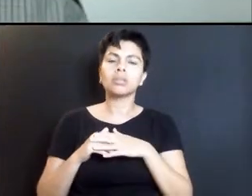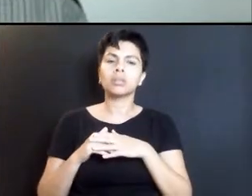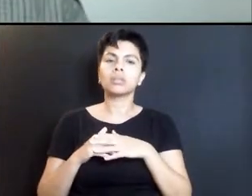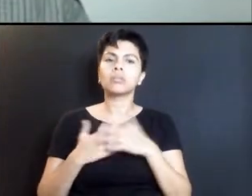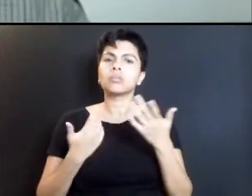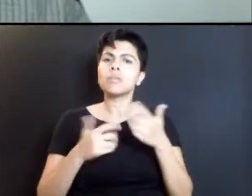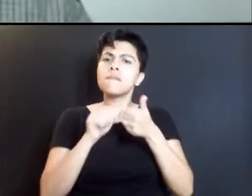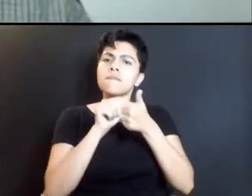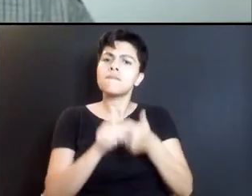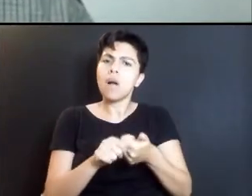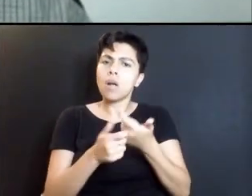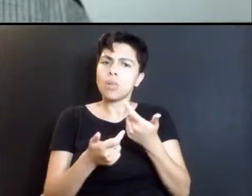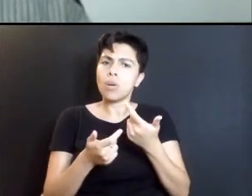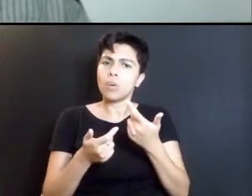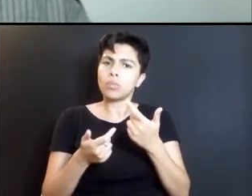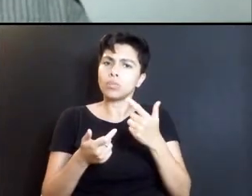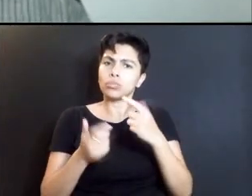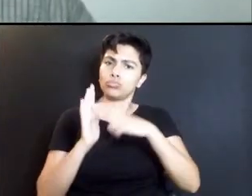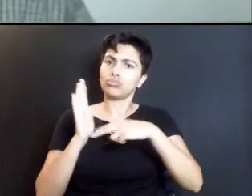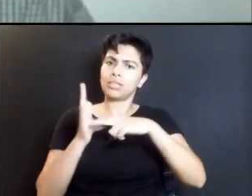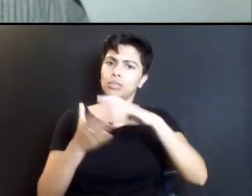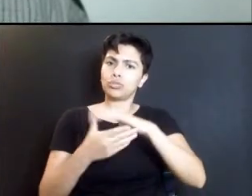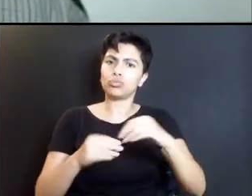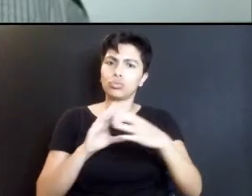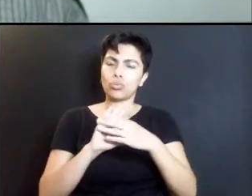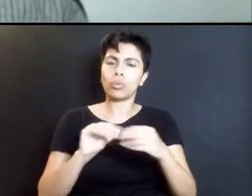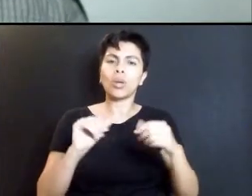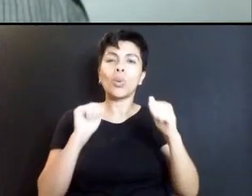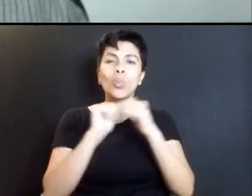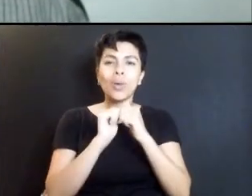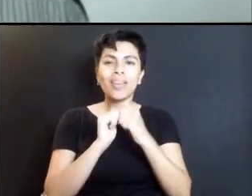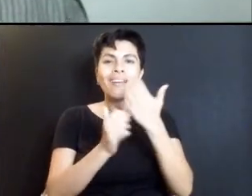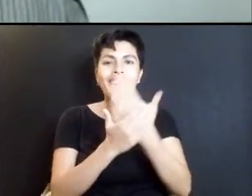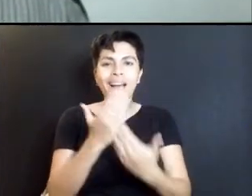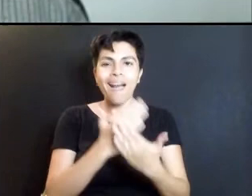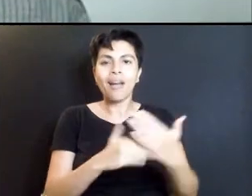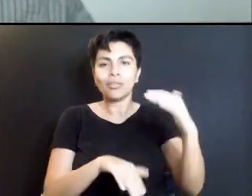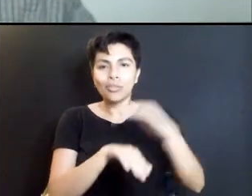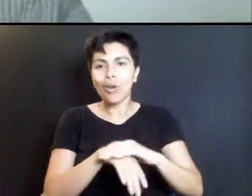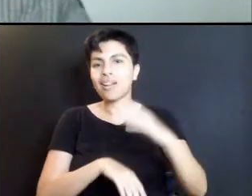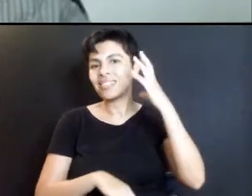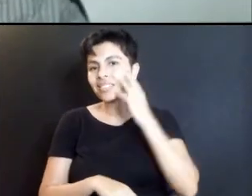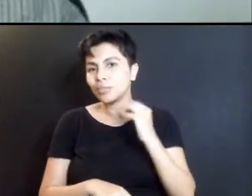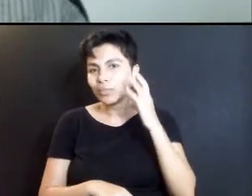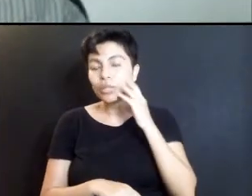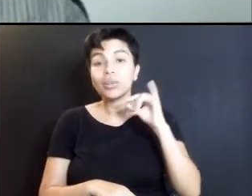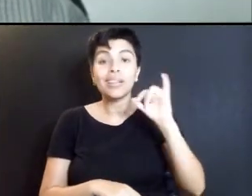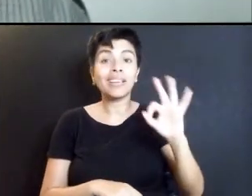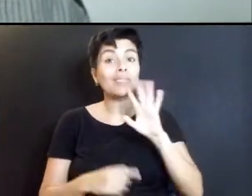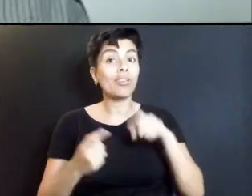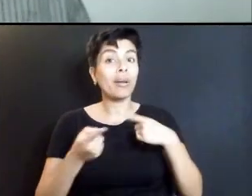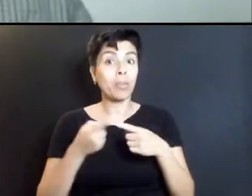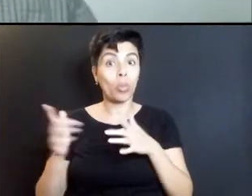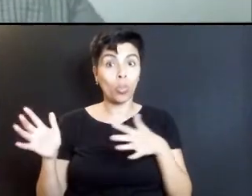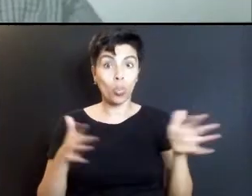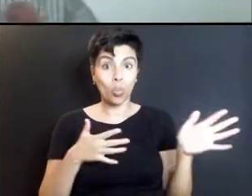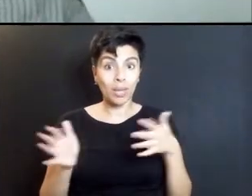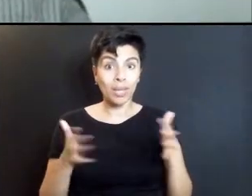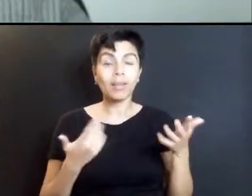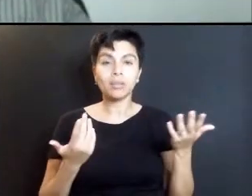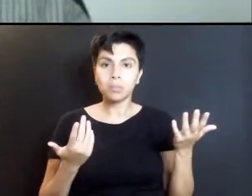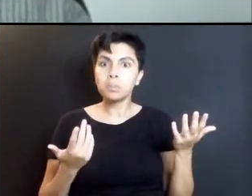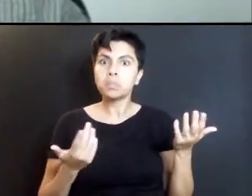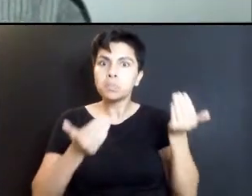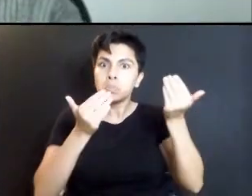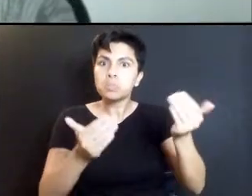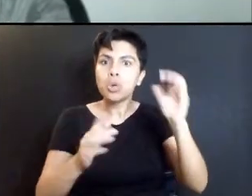Follow the reading of the story with a hands-on experience. If it's a story about the wind, be looking